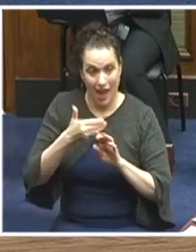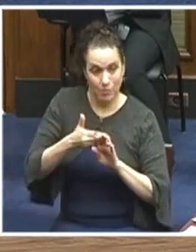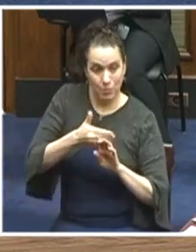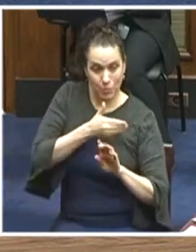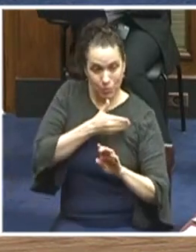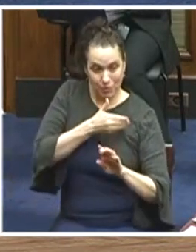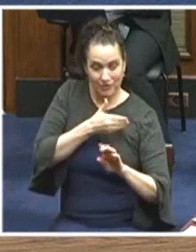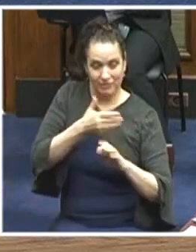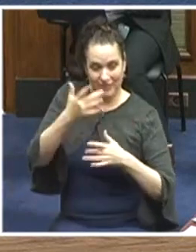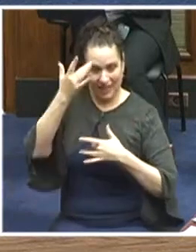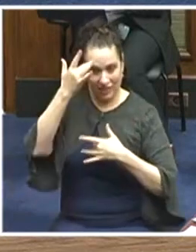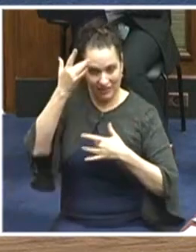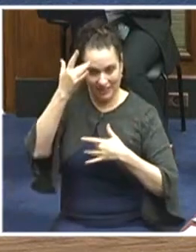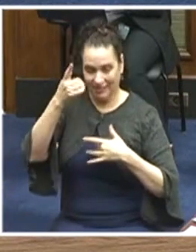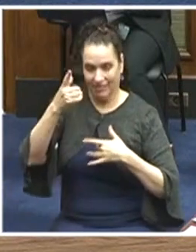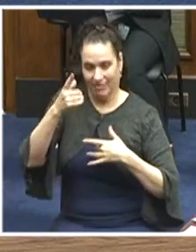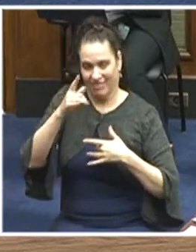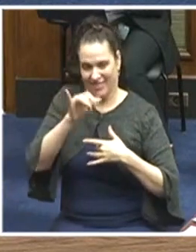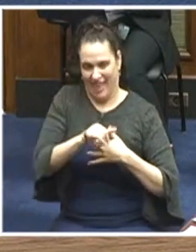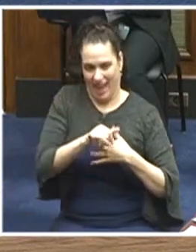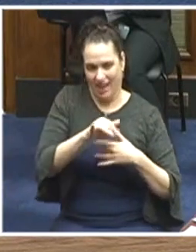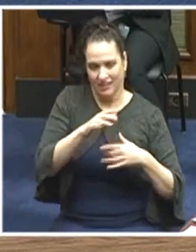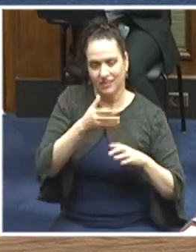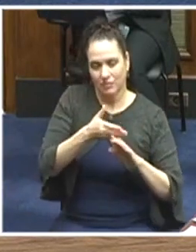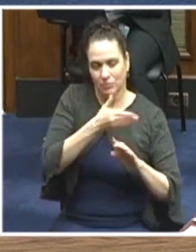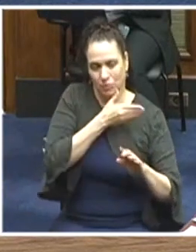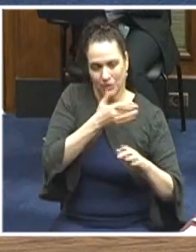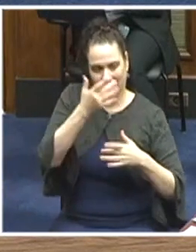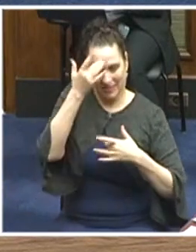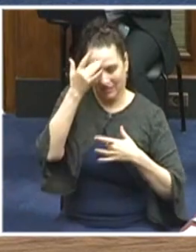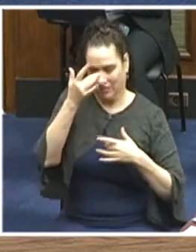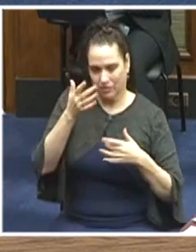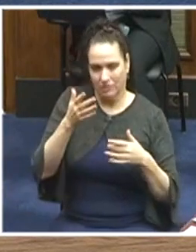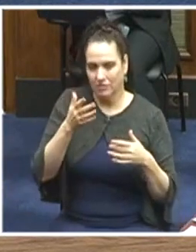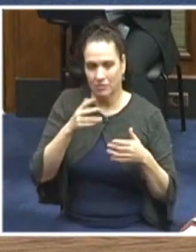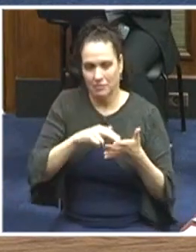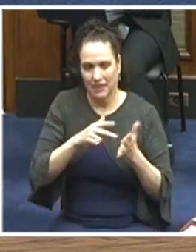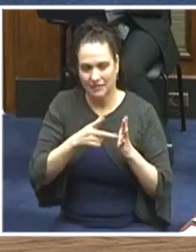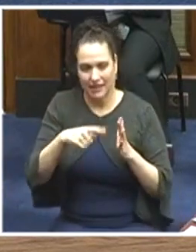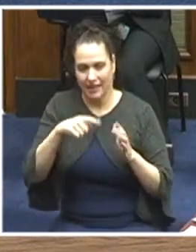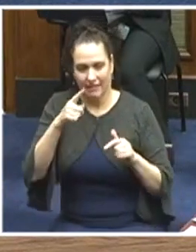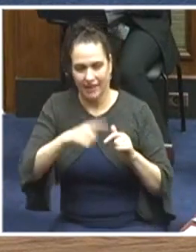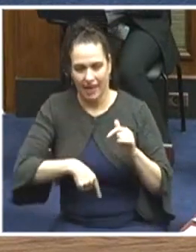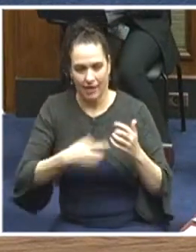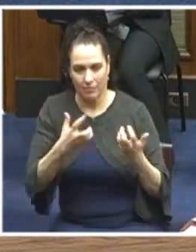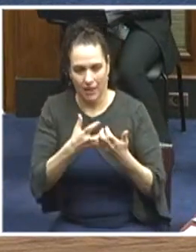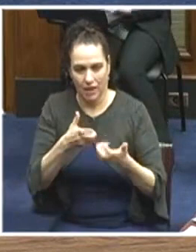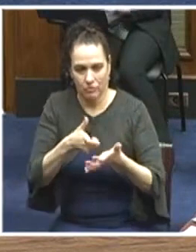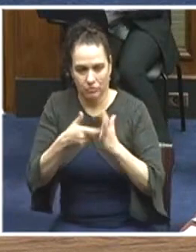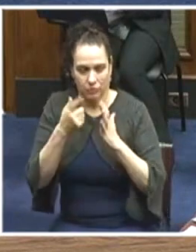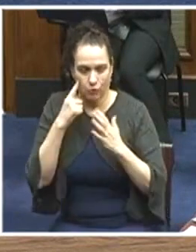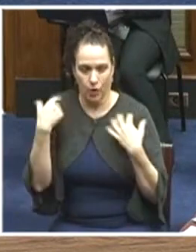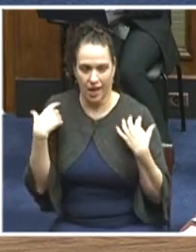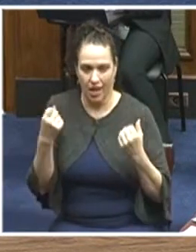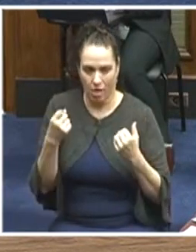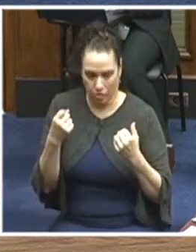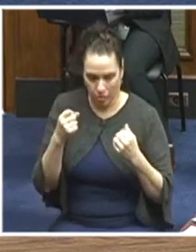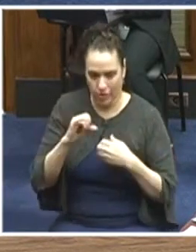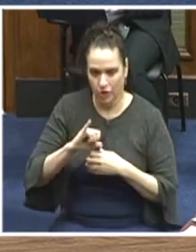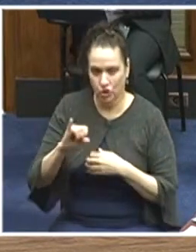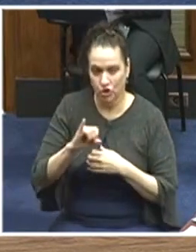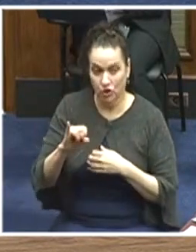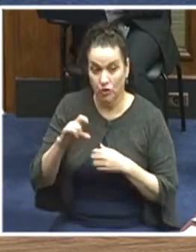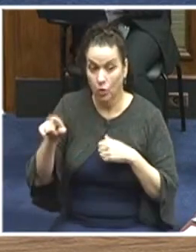wait, and we will be forced into a full state takeover of the body. So how about it? When you Republicans get into the